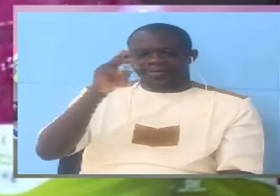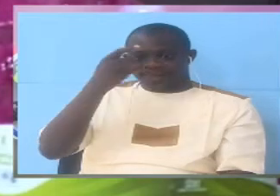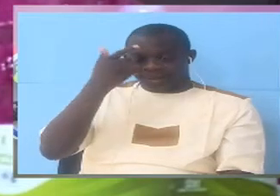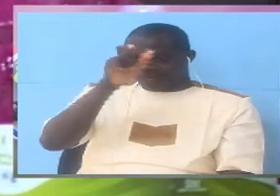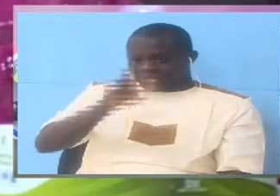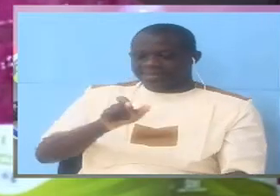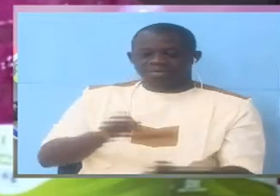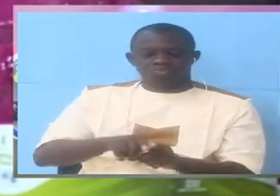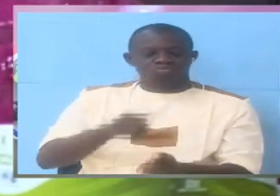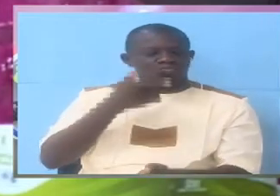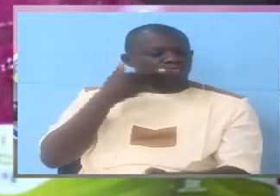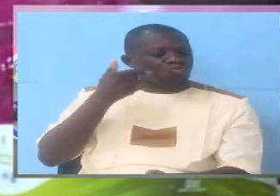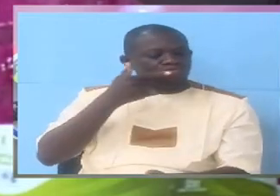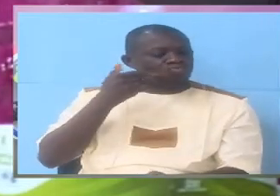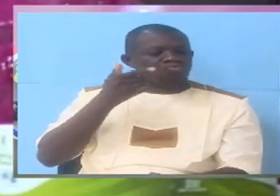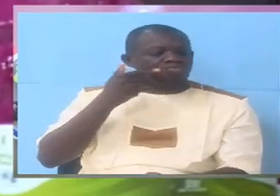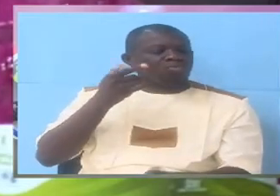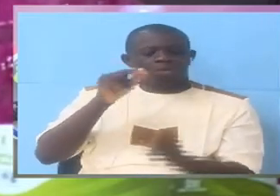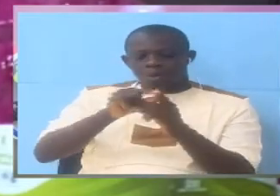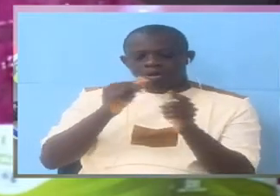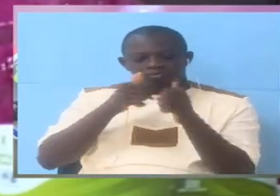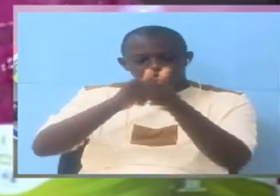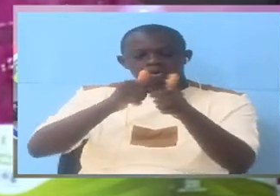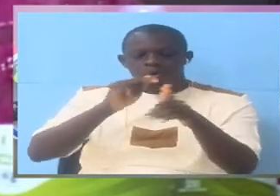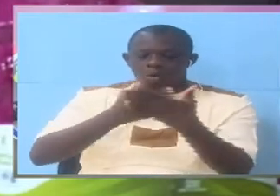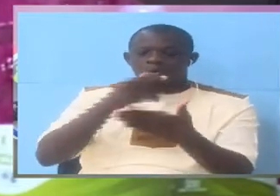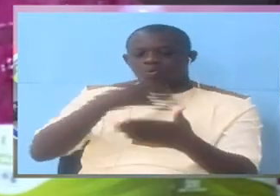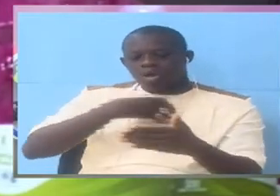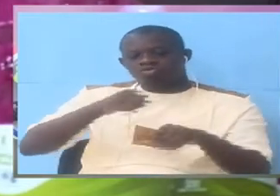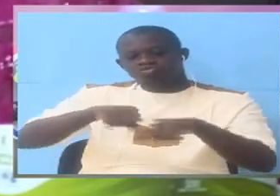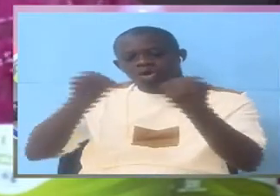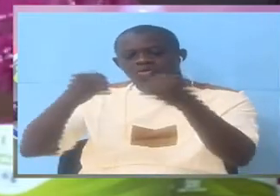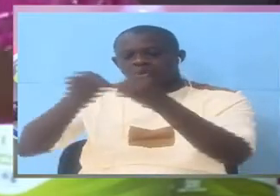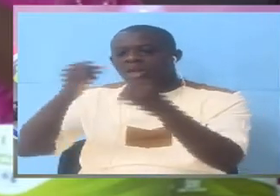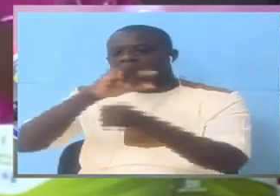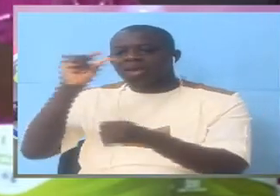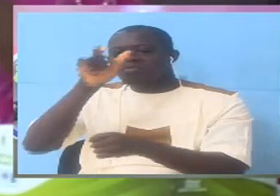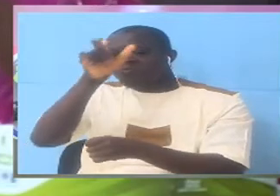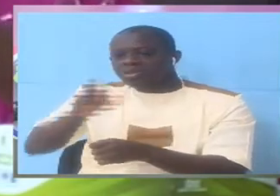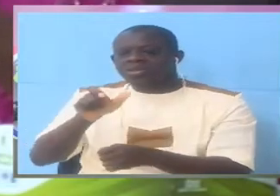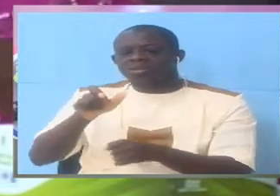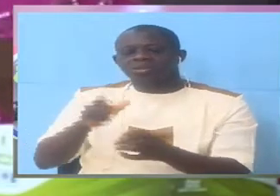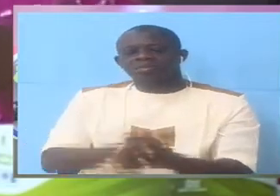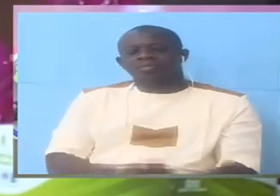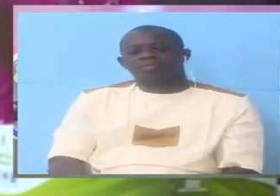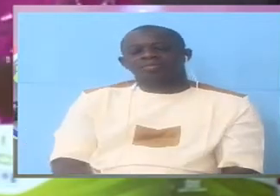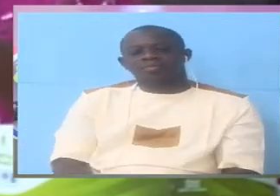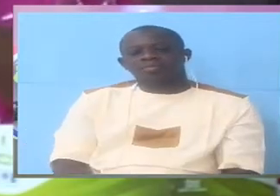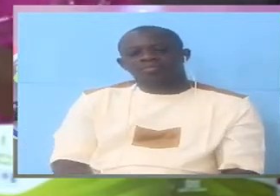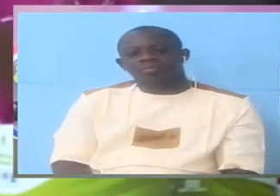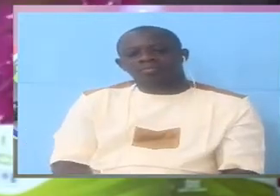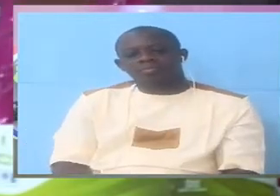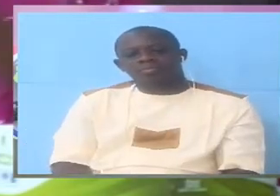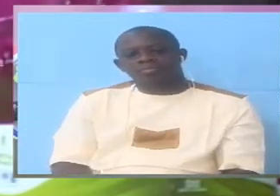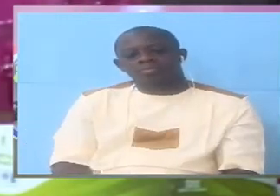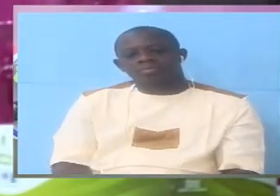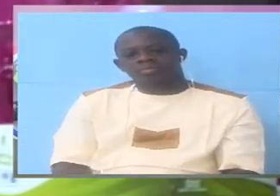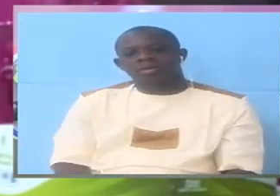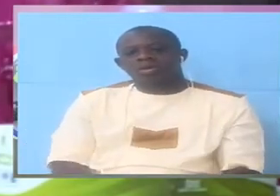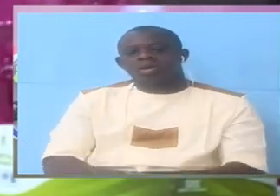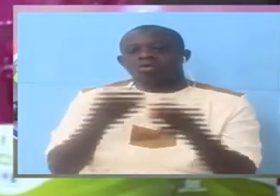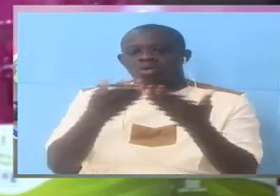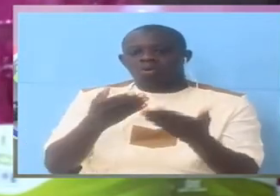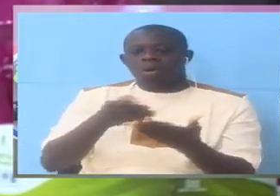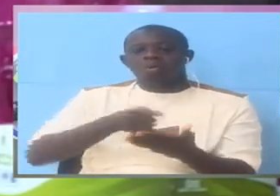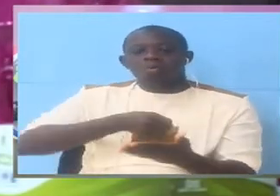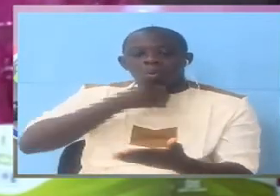don't think wale batinale ba fola ko ke ba koto ba membo ko ngaibo ya ola banta dunia be ya kalamuta.